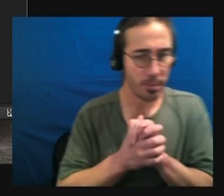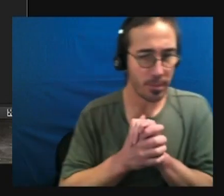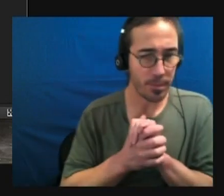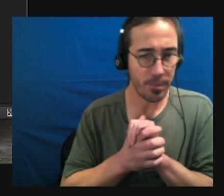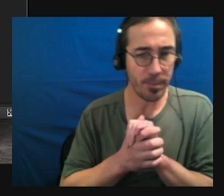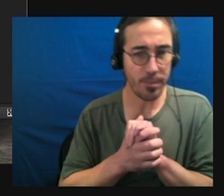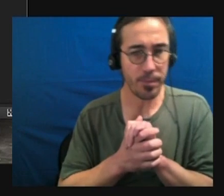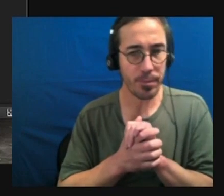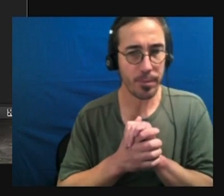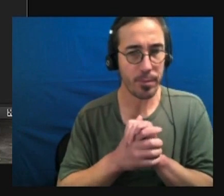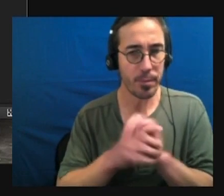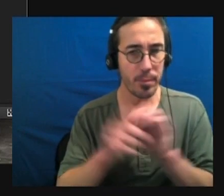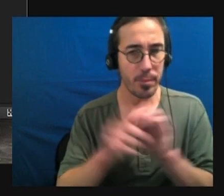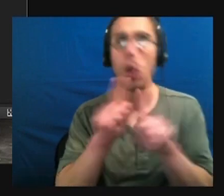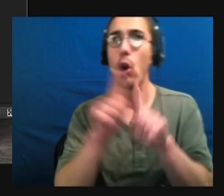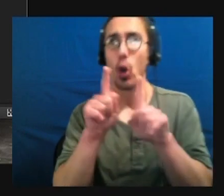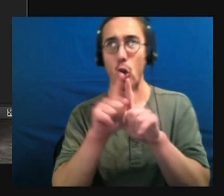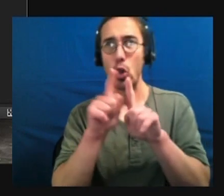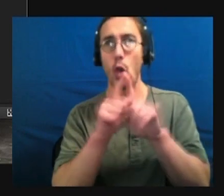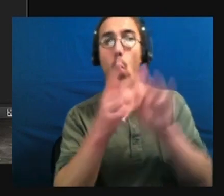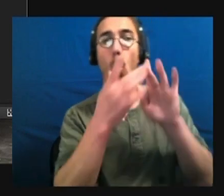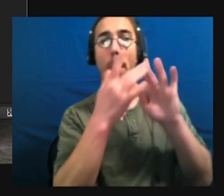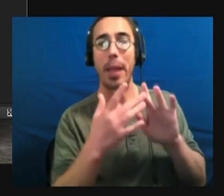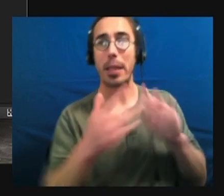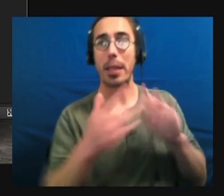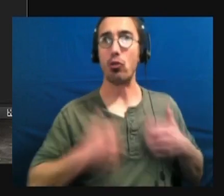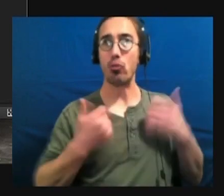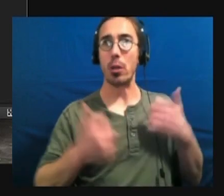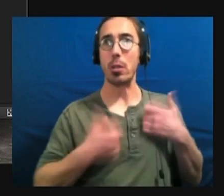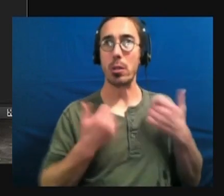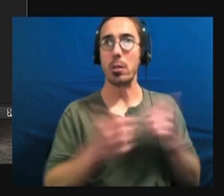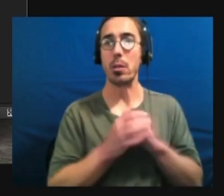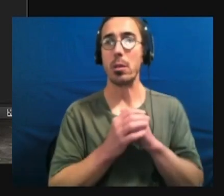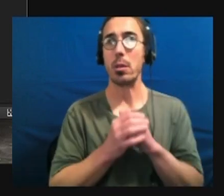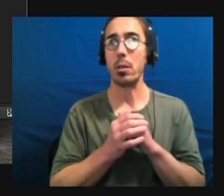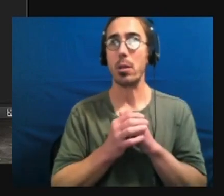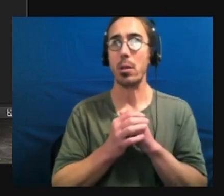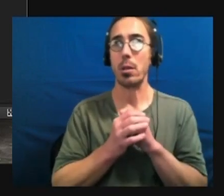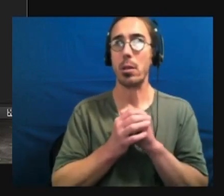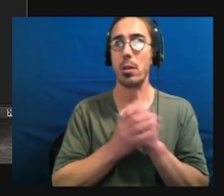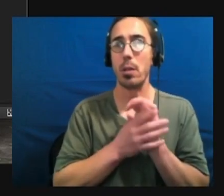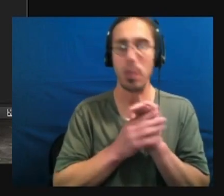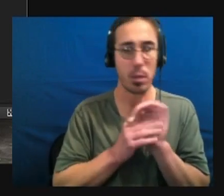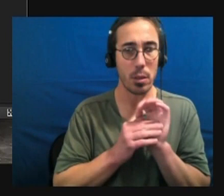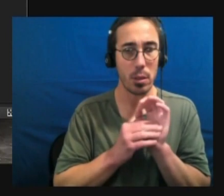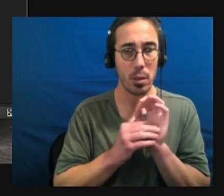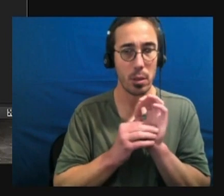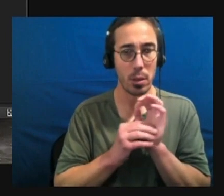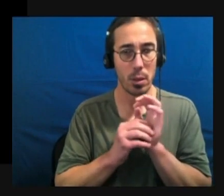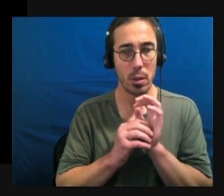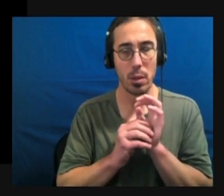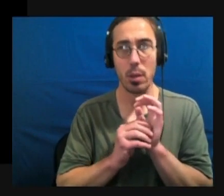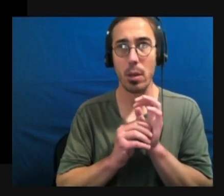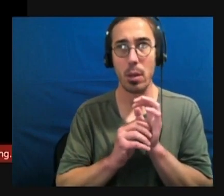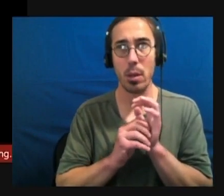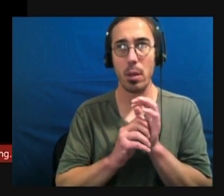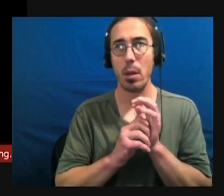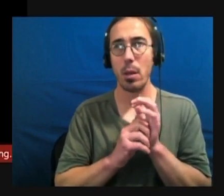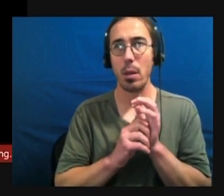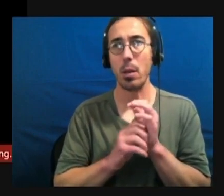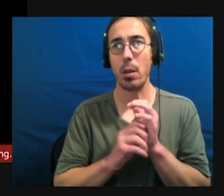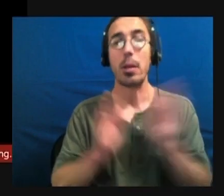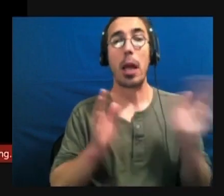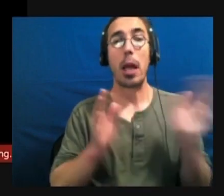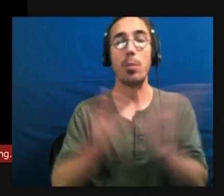website address. And now we are going to show T.